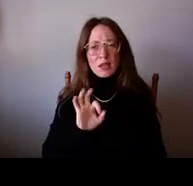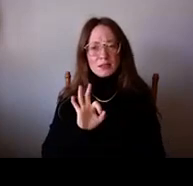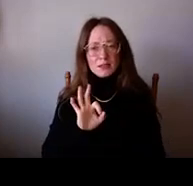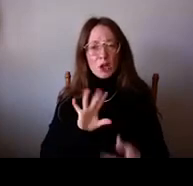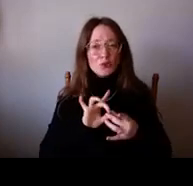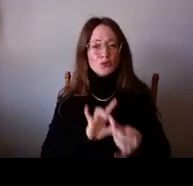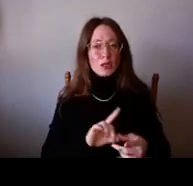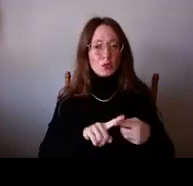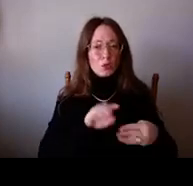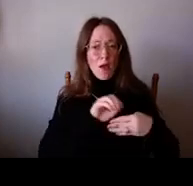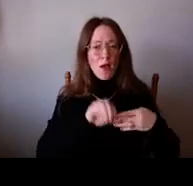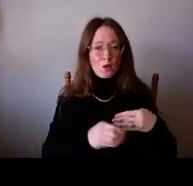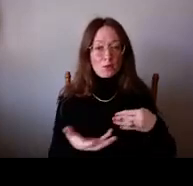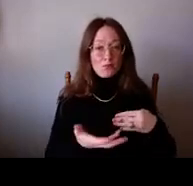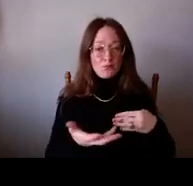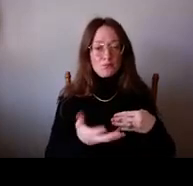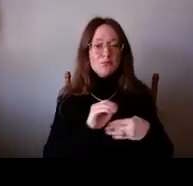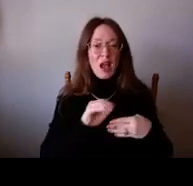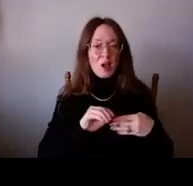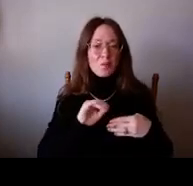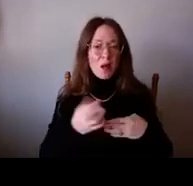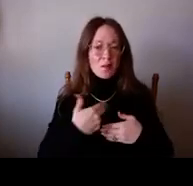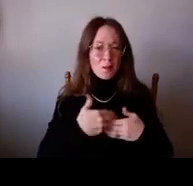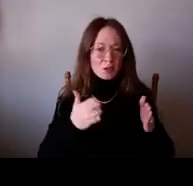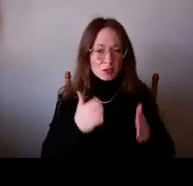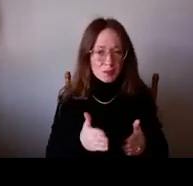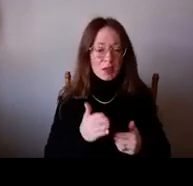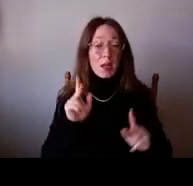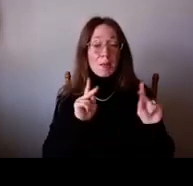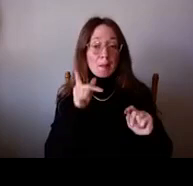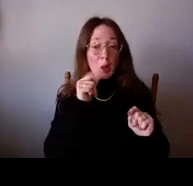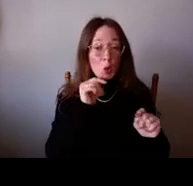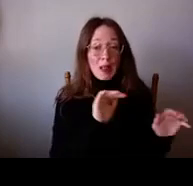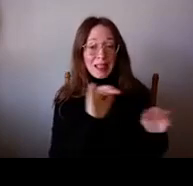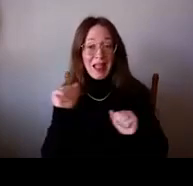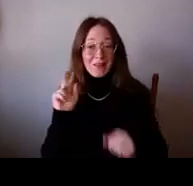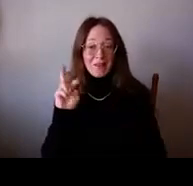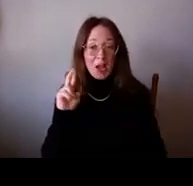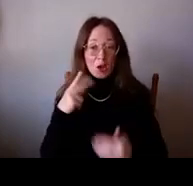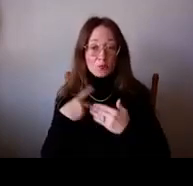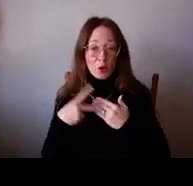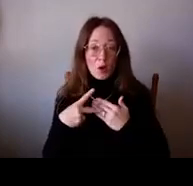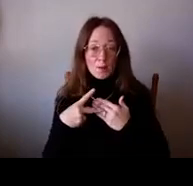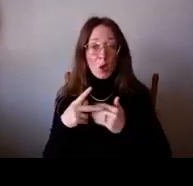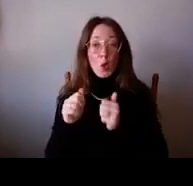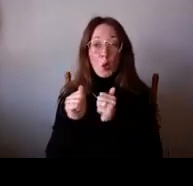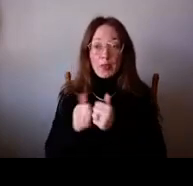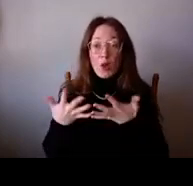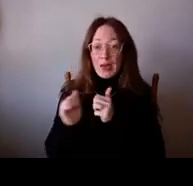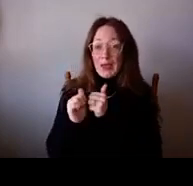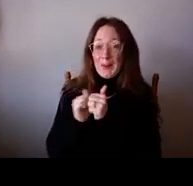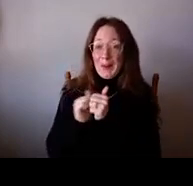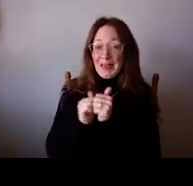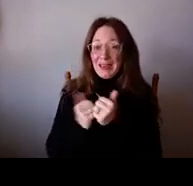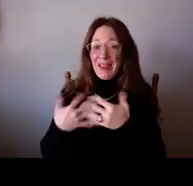outcomes of participants who have exited the VR program with competitive integrated employment across the